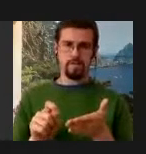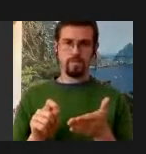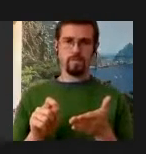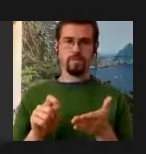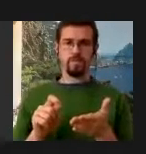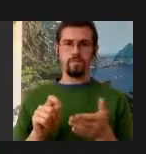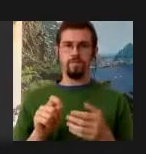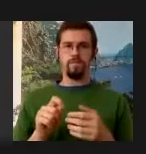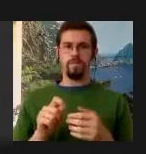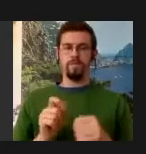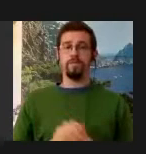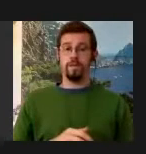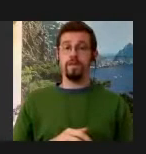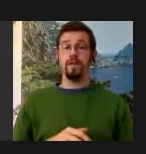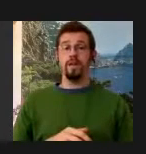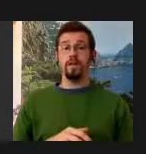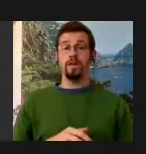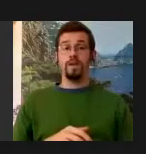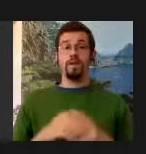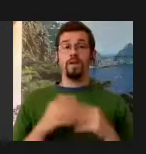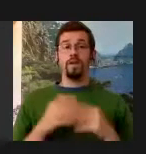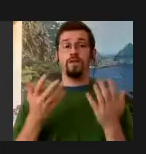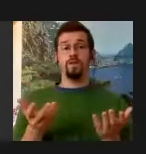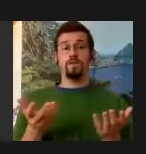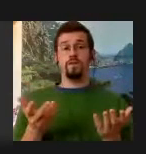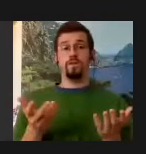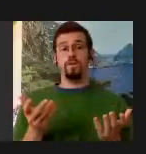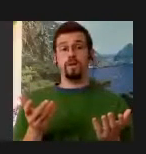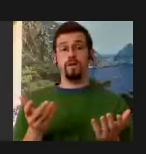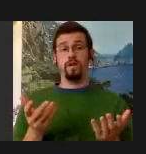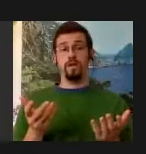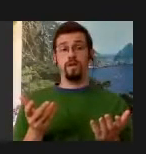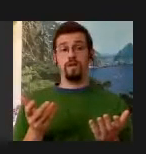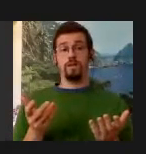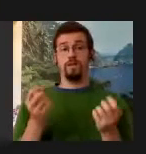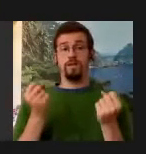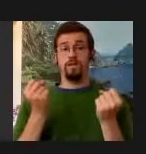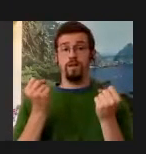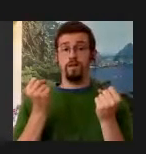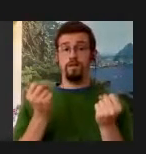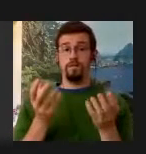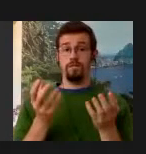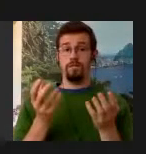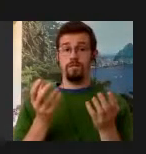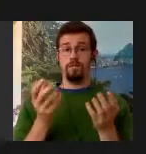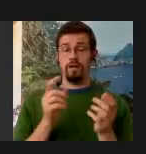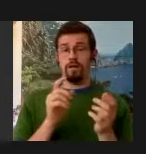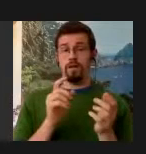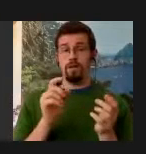using sign writing. Sorry, and there are other videos, and